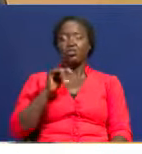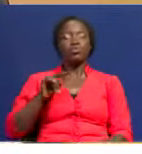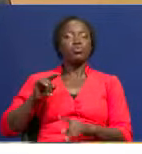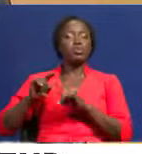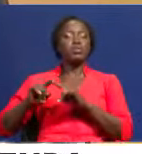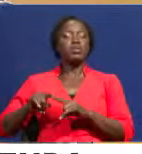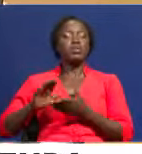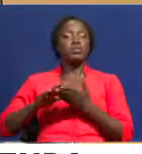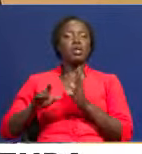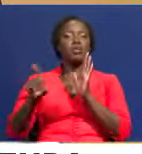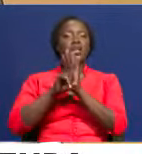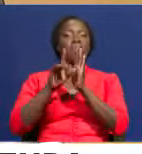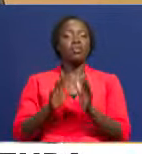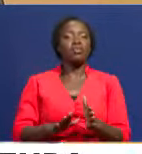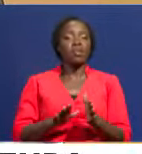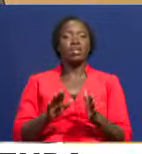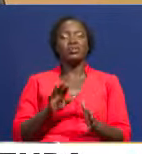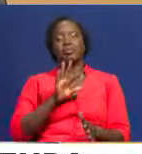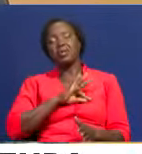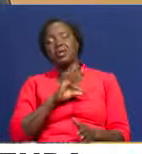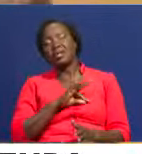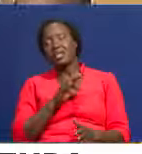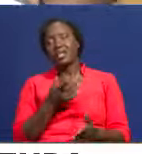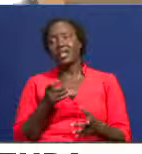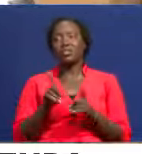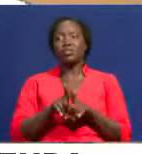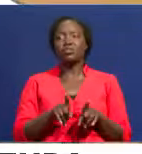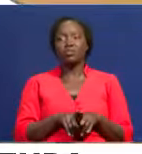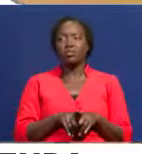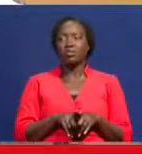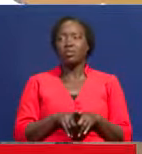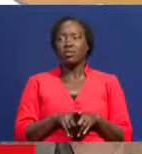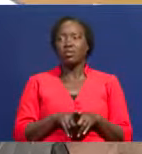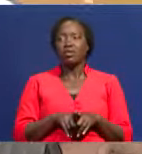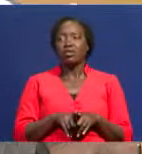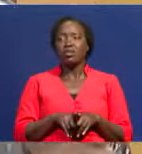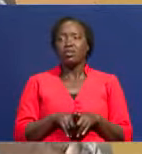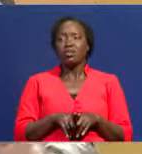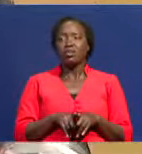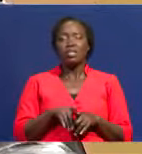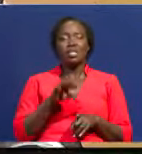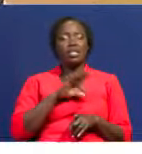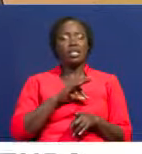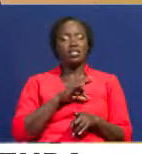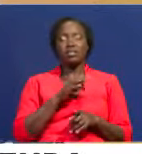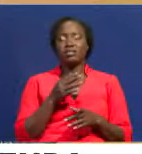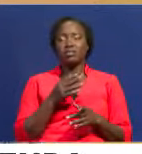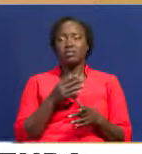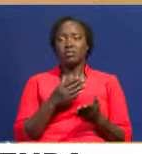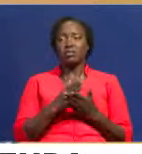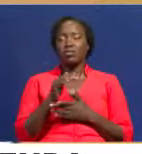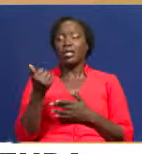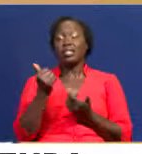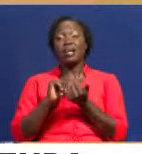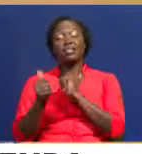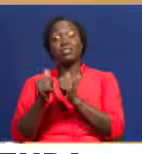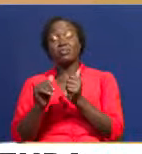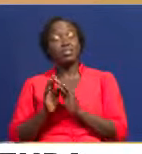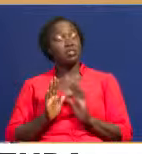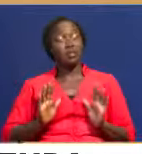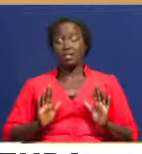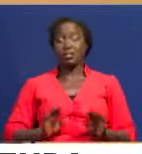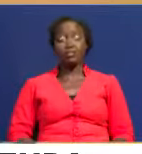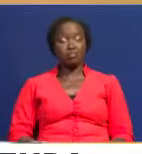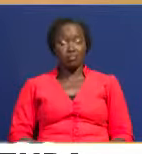on becoming a lawyer to earn a living. I can also go and earn my living through other activities.